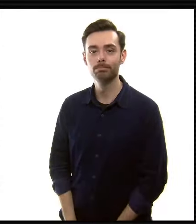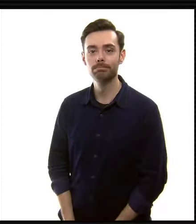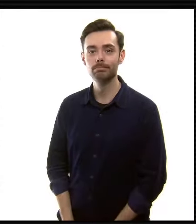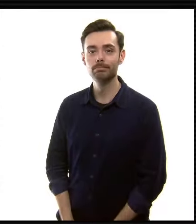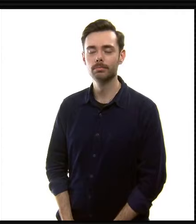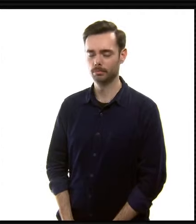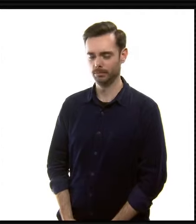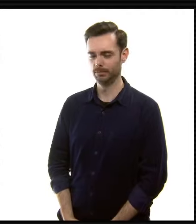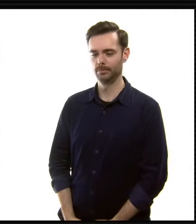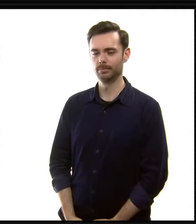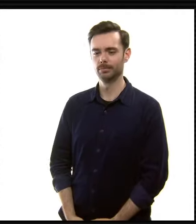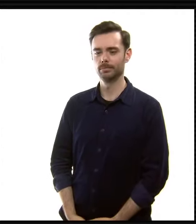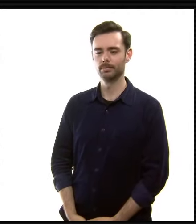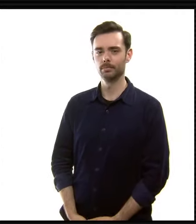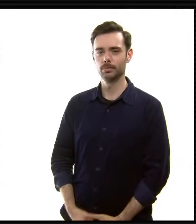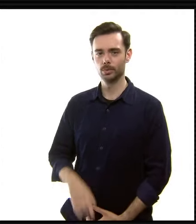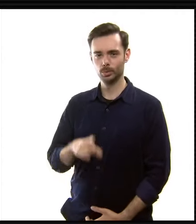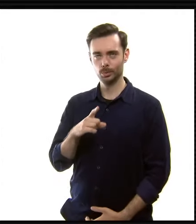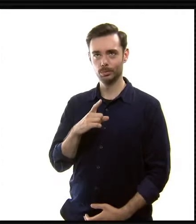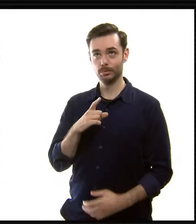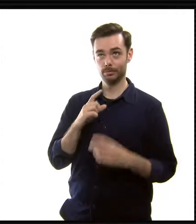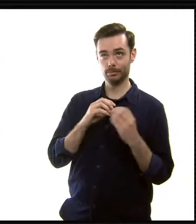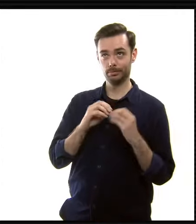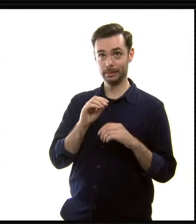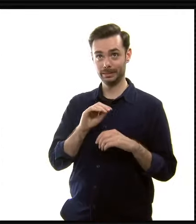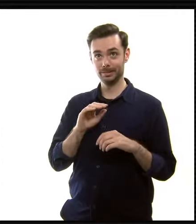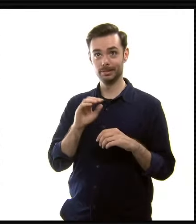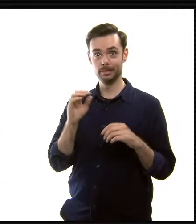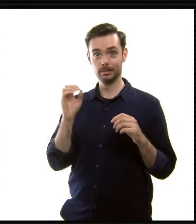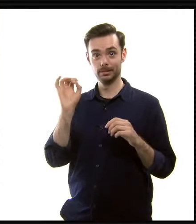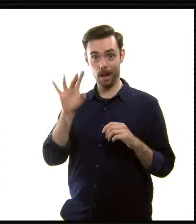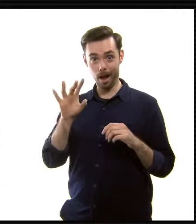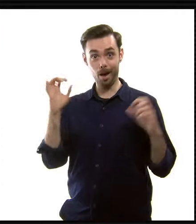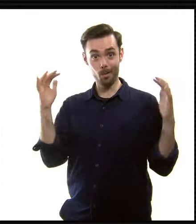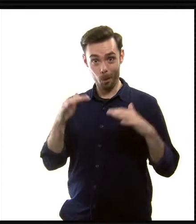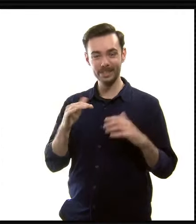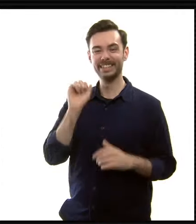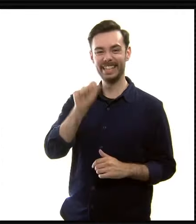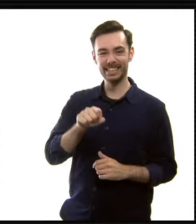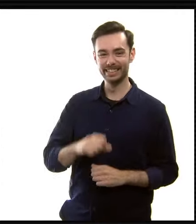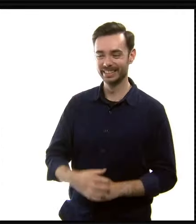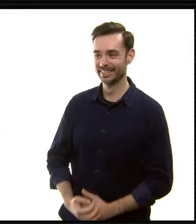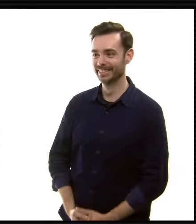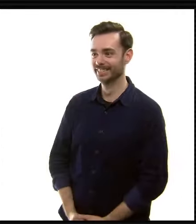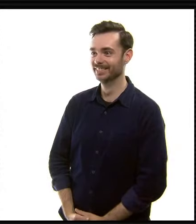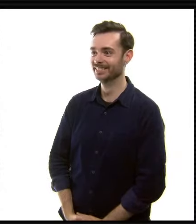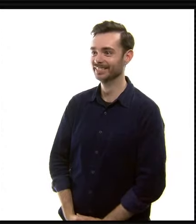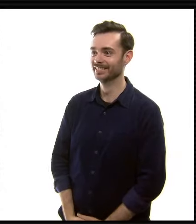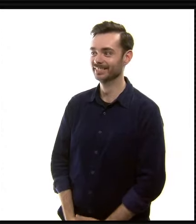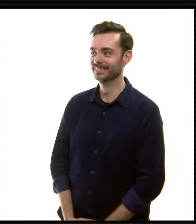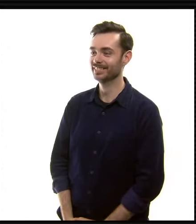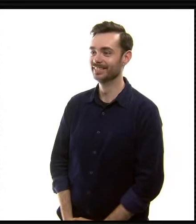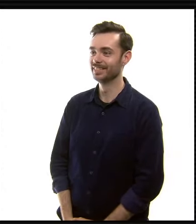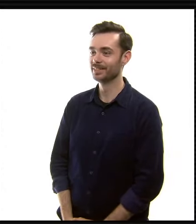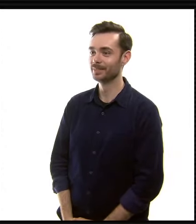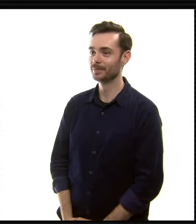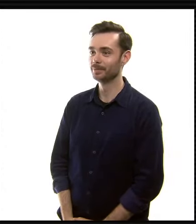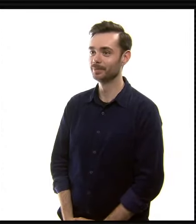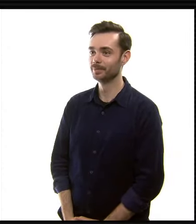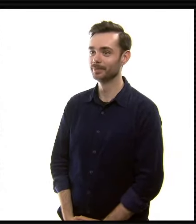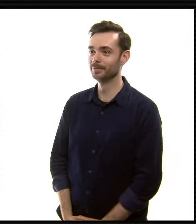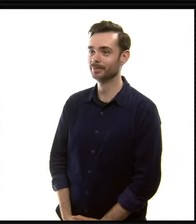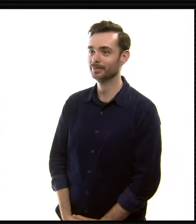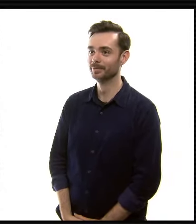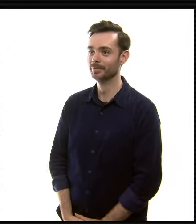Could it be Lego Star Wars? Yes, it is Lego Star Wars. Good one. Yes. And about to make a completely, a totally